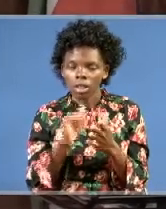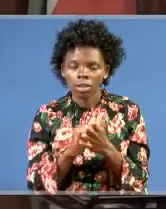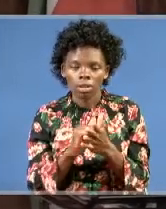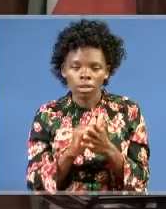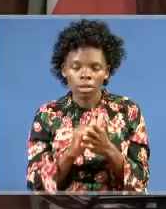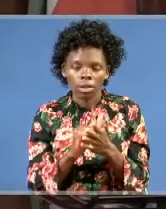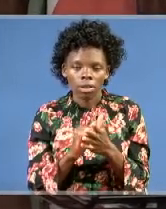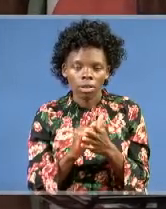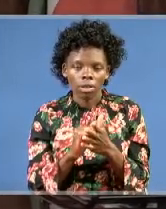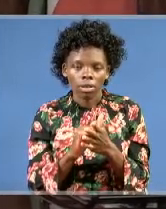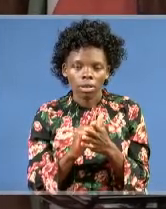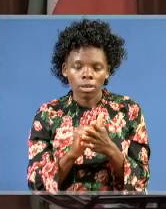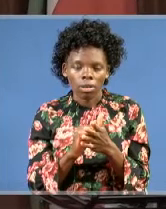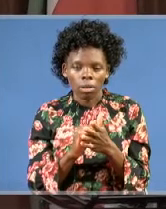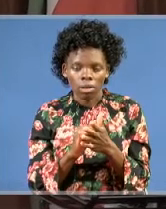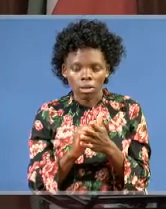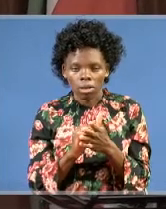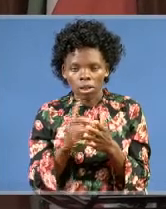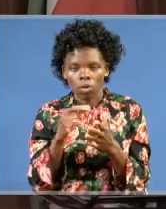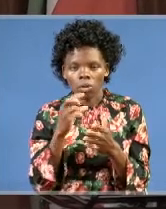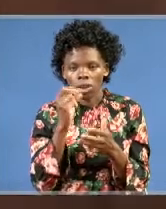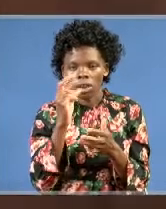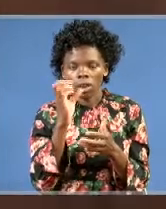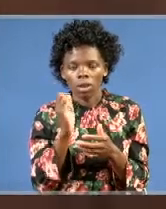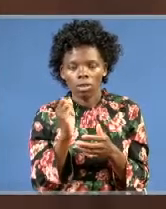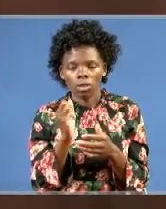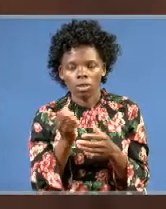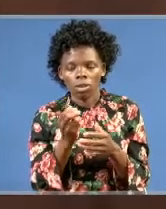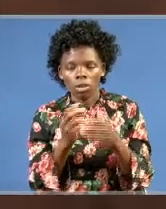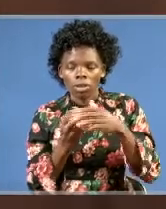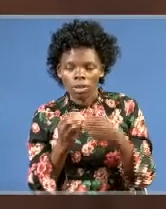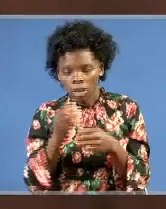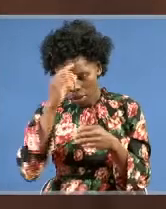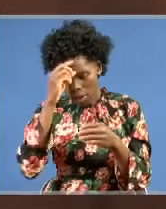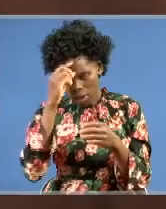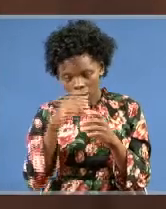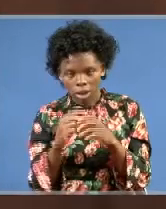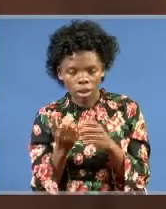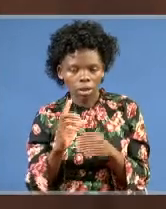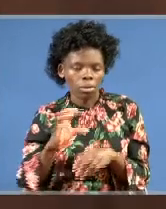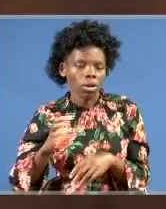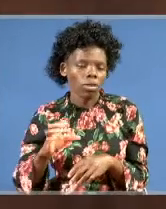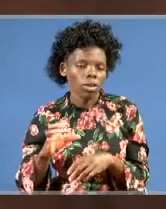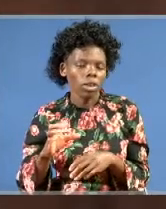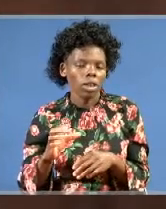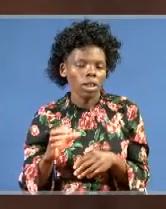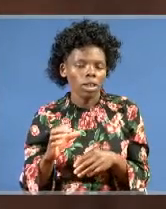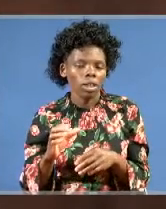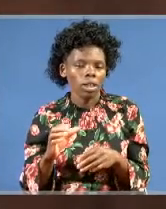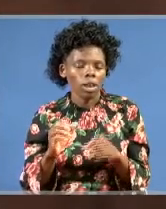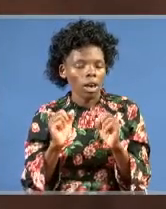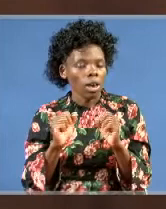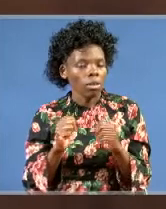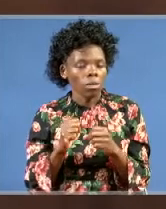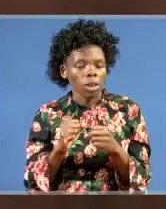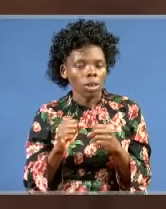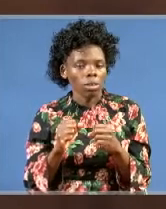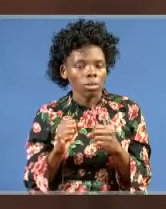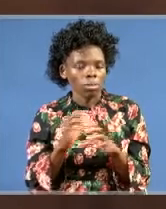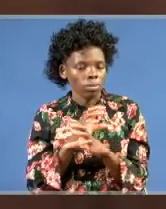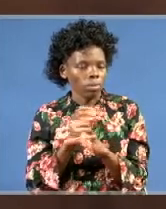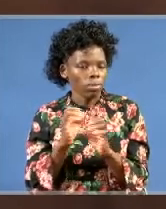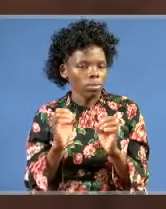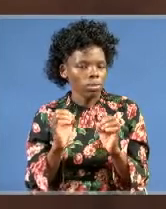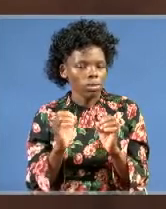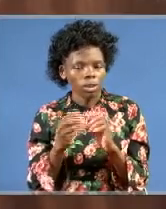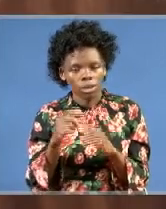as it is, there is a lacuna on the issue of deputy government in Nairobi County, and hence that cannot be an argument to criticize